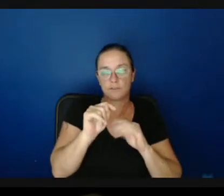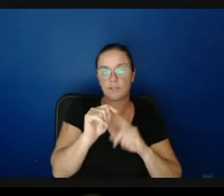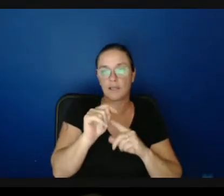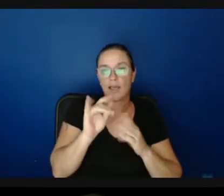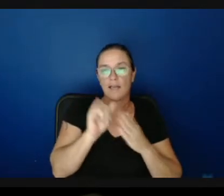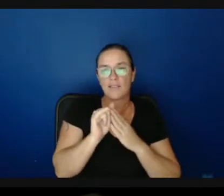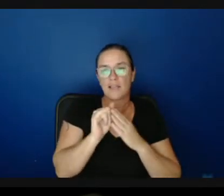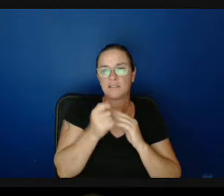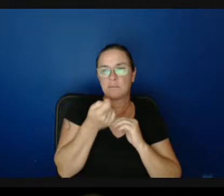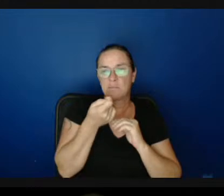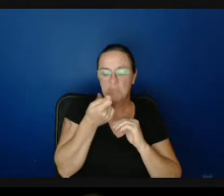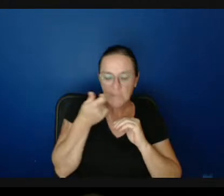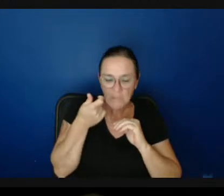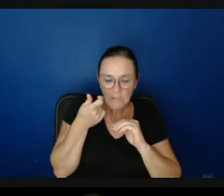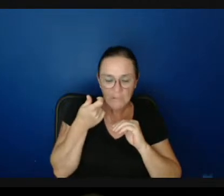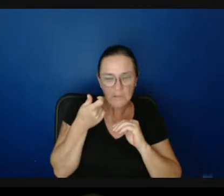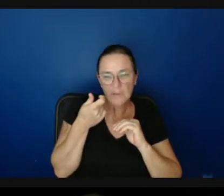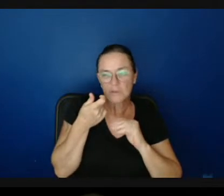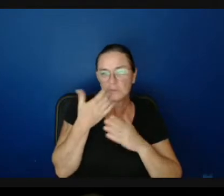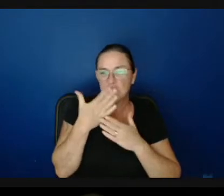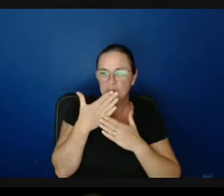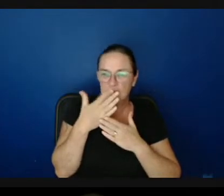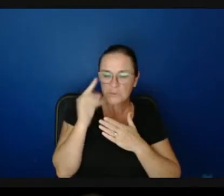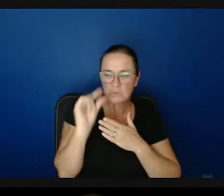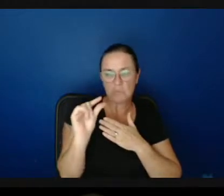of a microradian. So very, very small amounts.